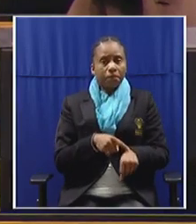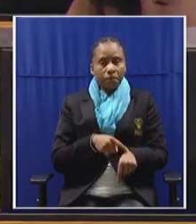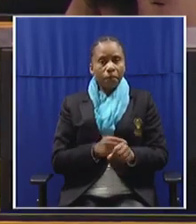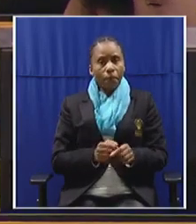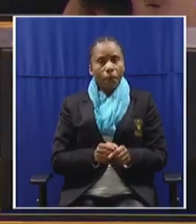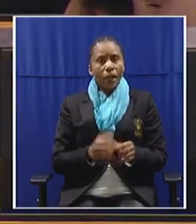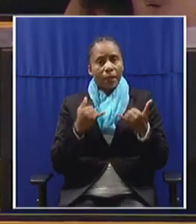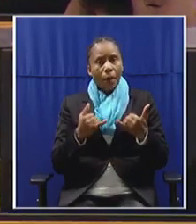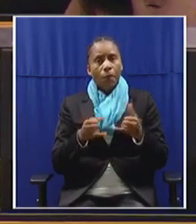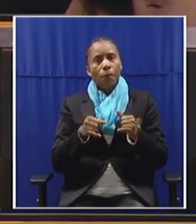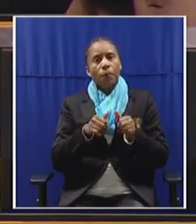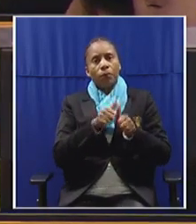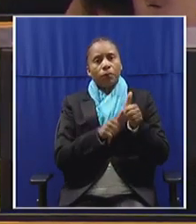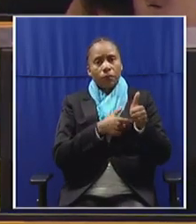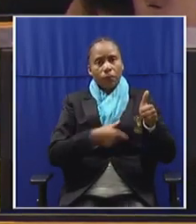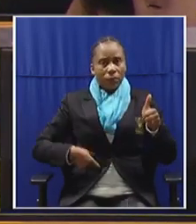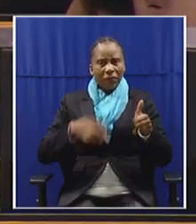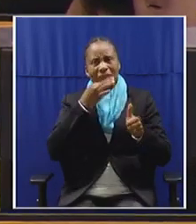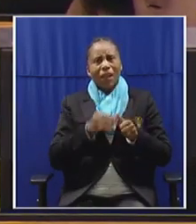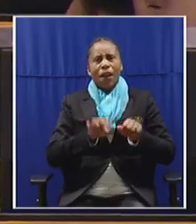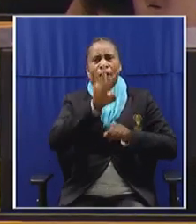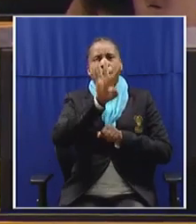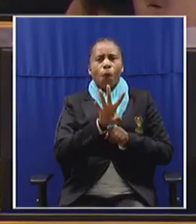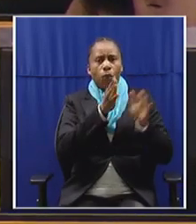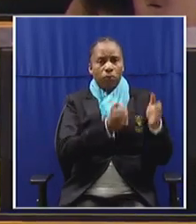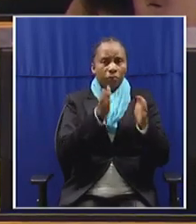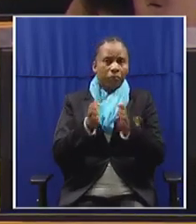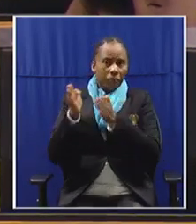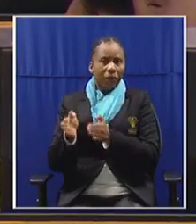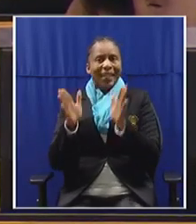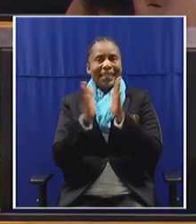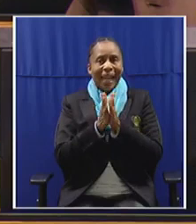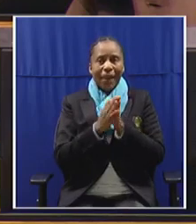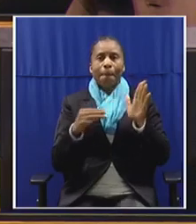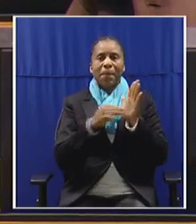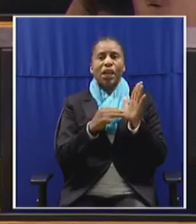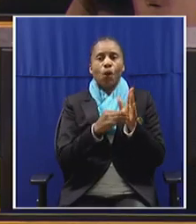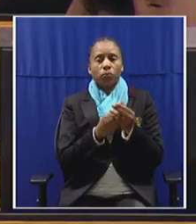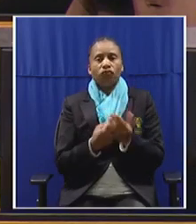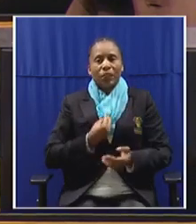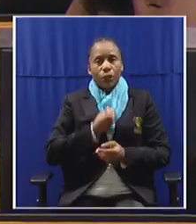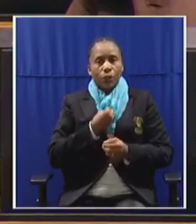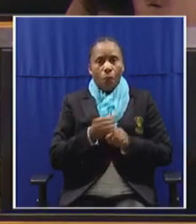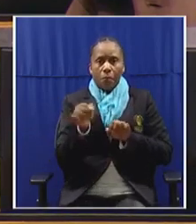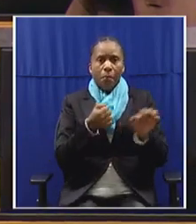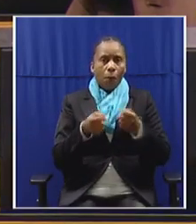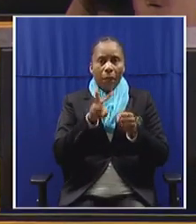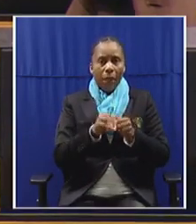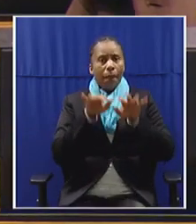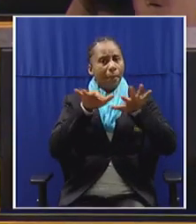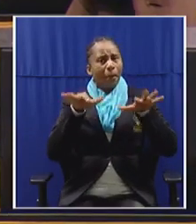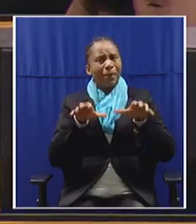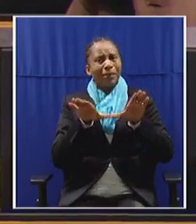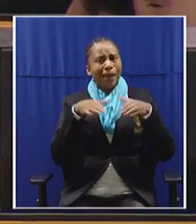Now, Deputy President mentions the 4th phase and the 10 million young people that have been absorbed. Public sector have done away with the issue